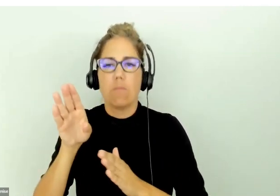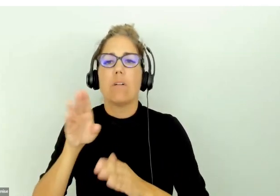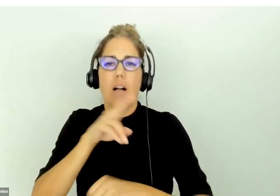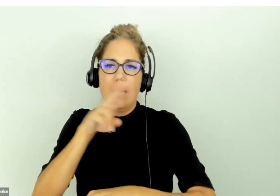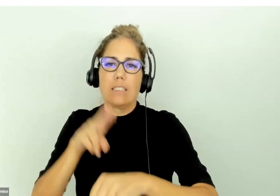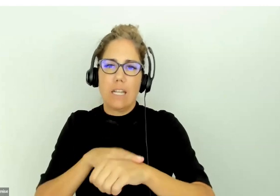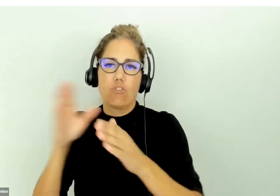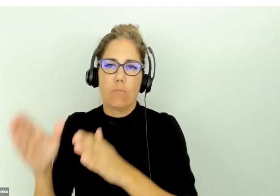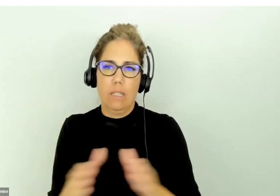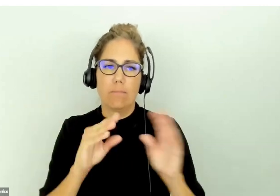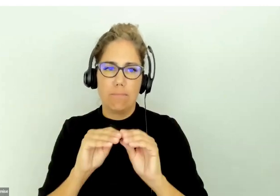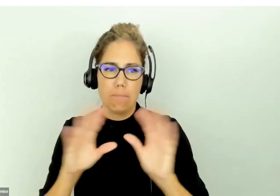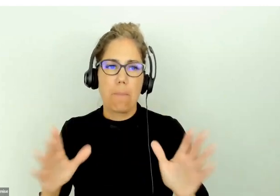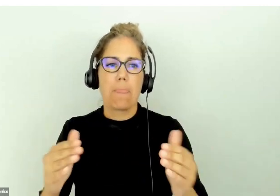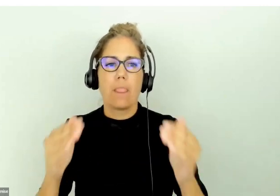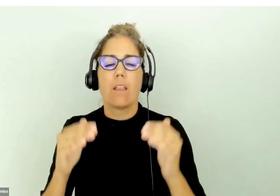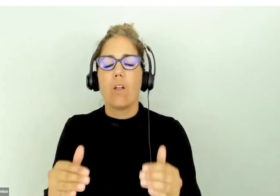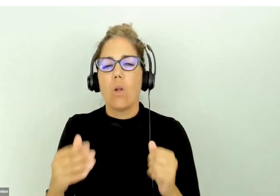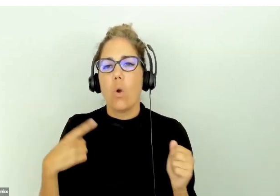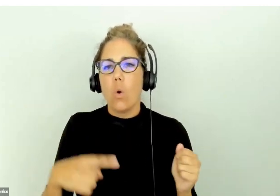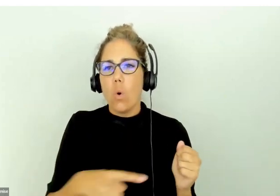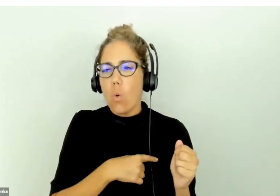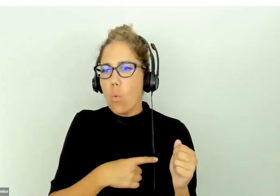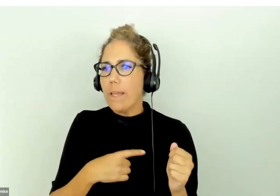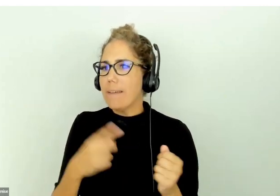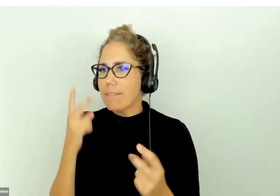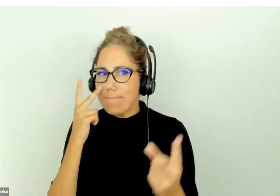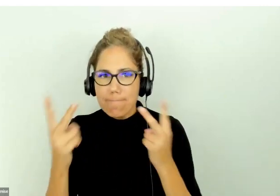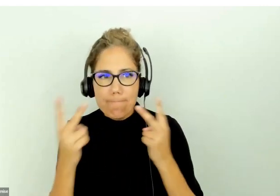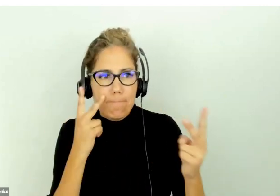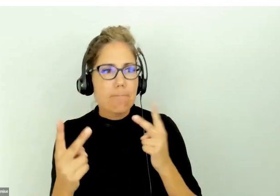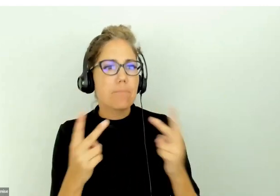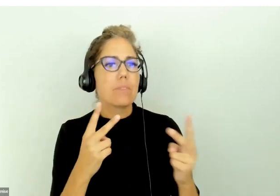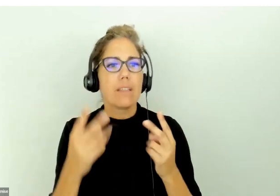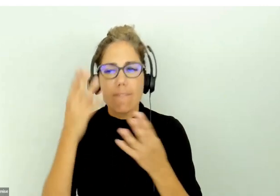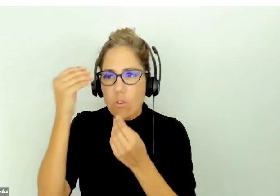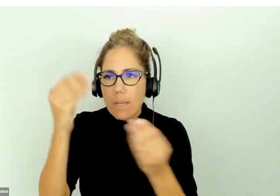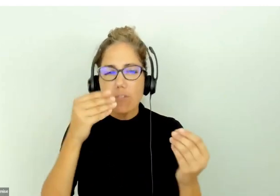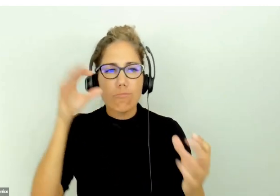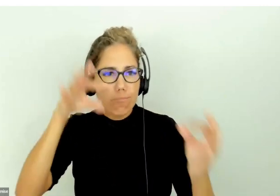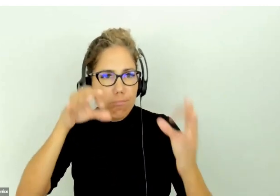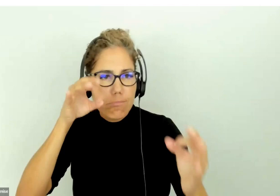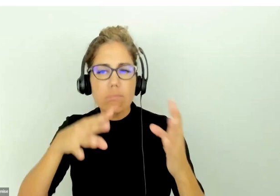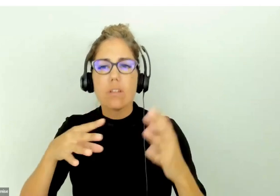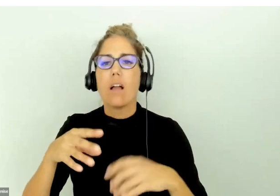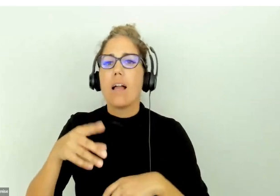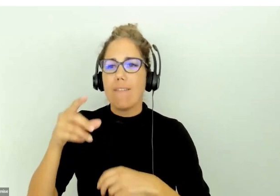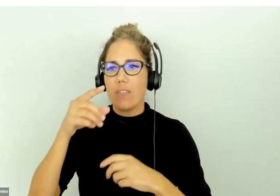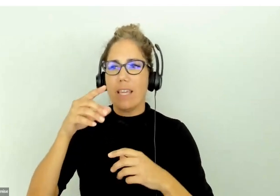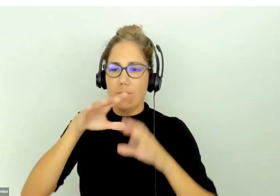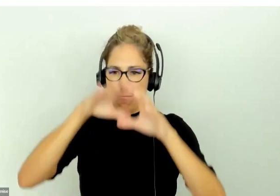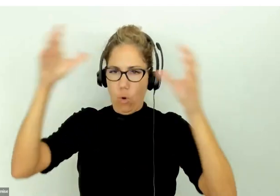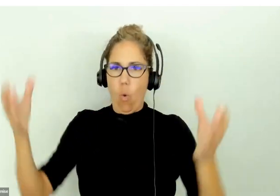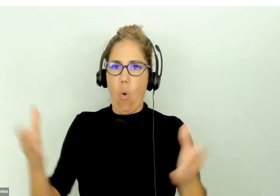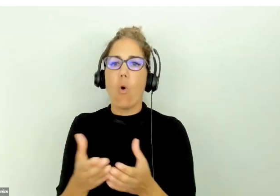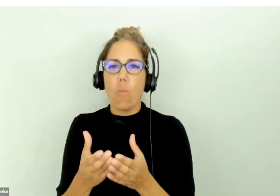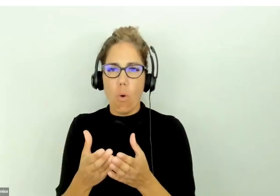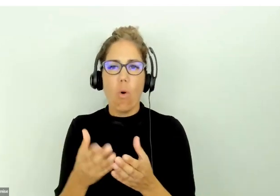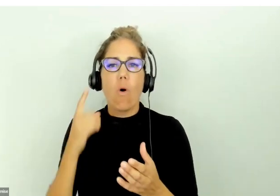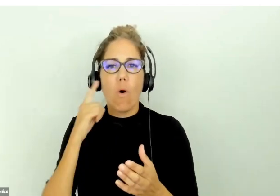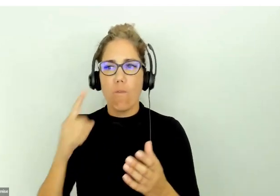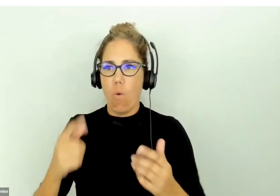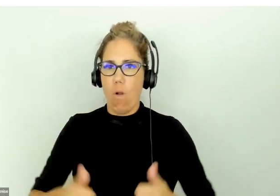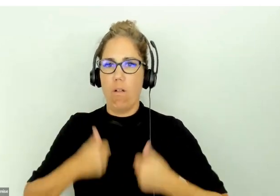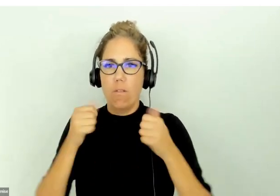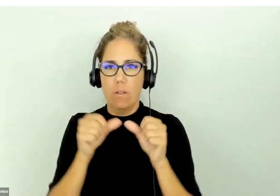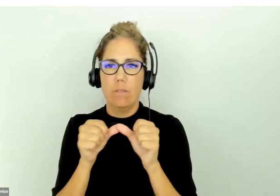aging. In addition, we've gleaned insights and strategies from the National Academy of Medicine's Global Roadmap for Healthy Longevity and